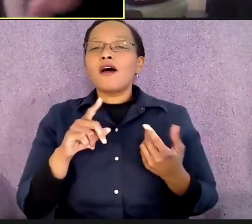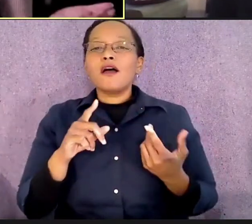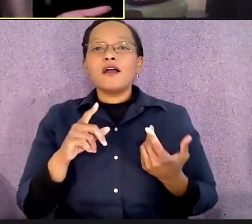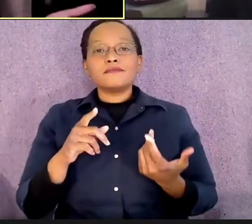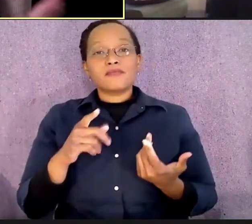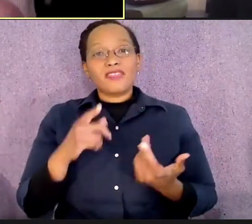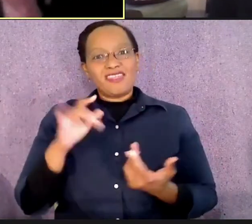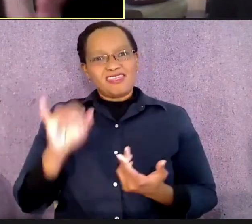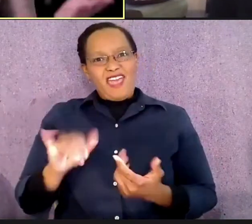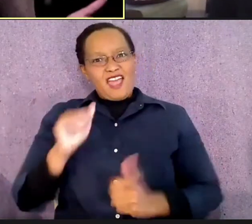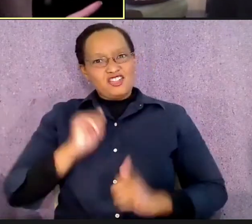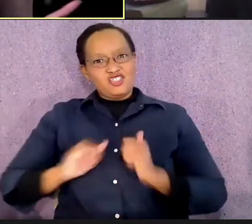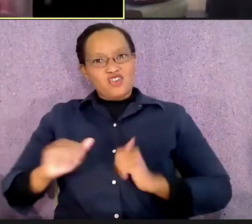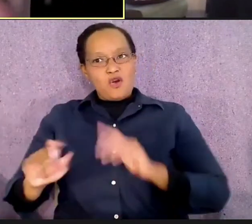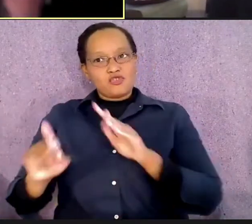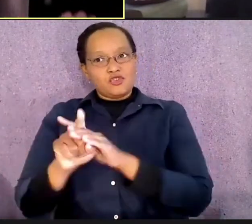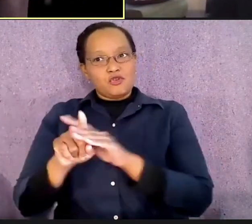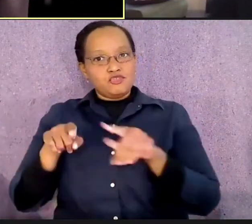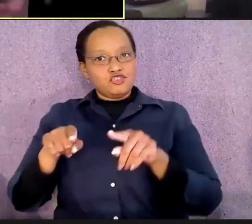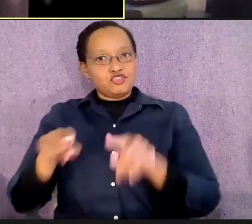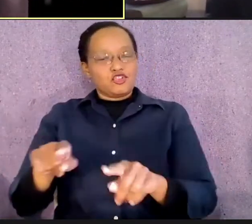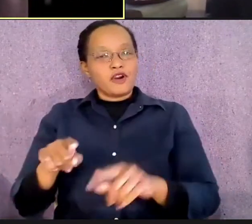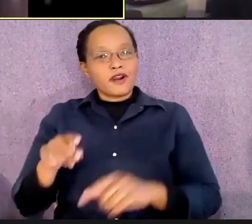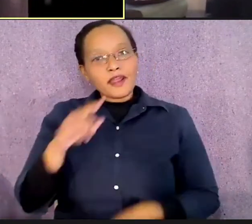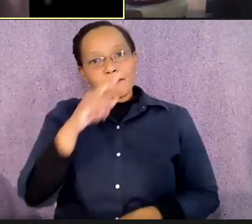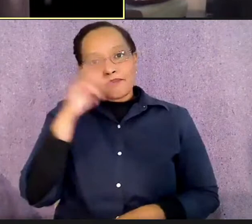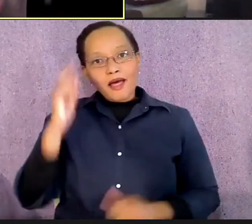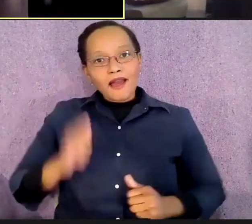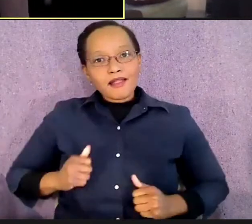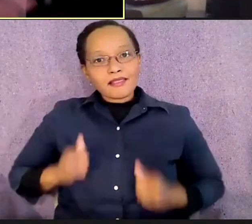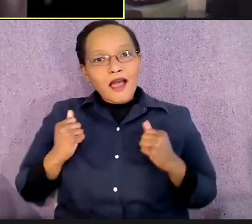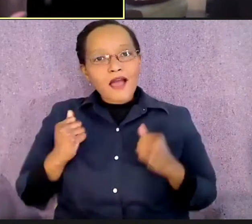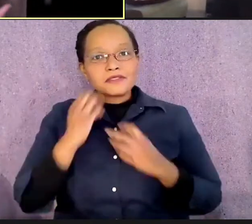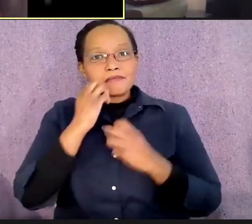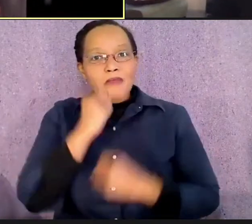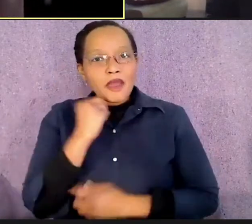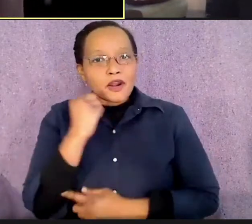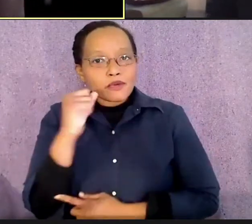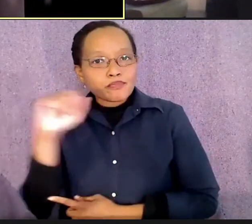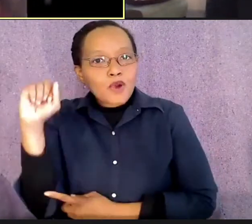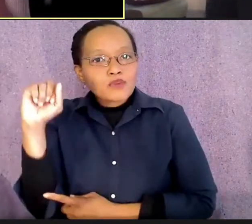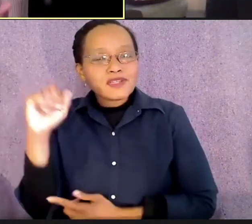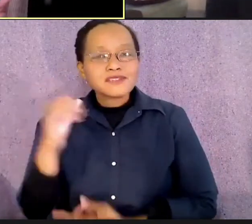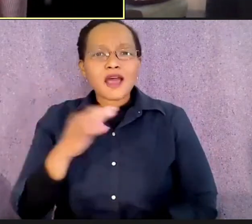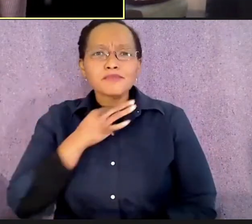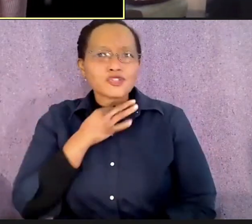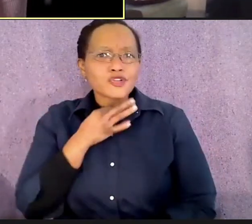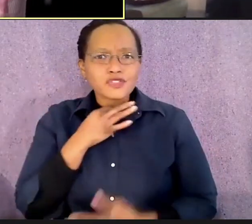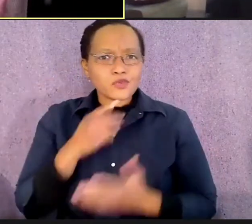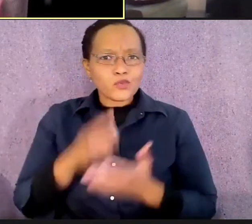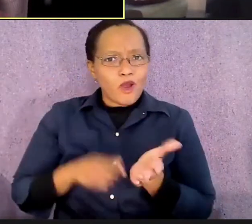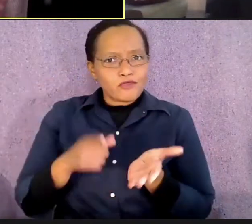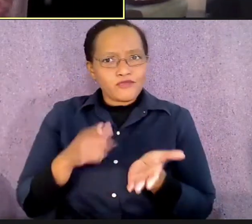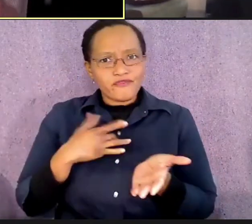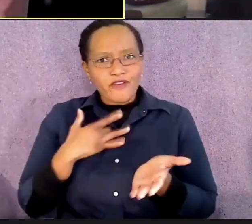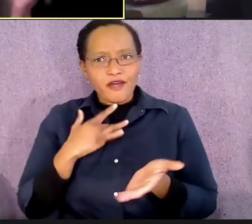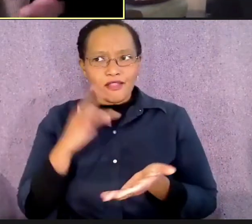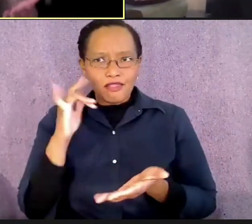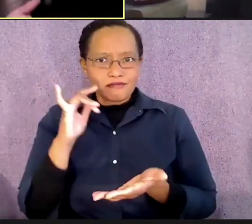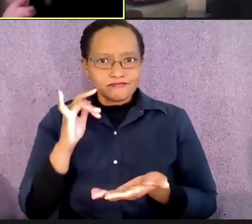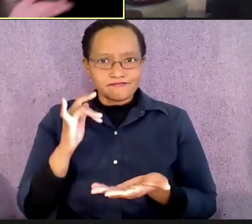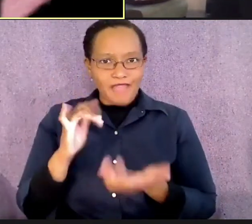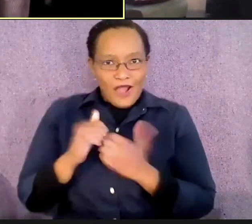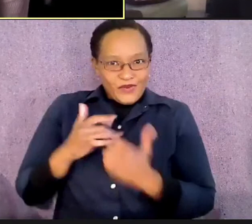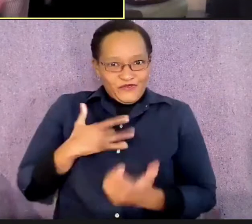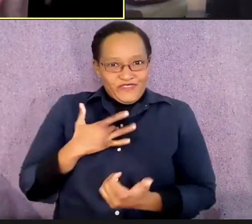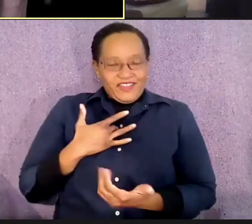like within the midst of like the Black Lives Matter protest over the summer, like what was that like? Because it's still, it's obviously so relevant, but it